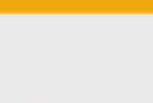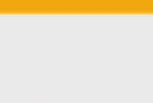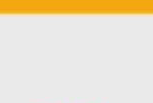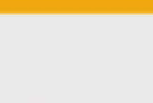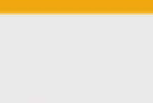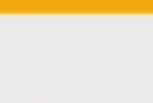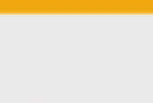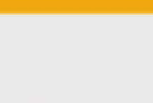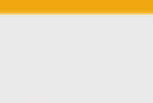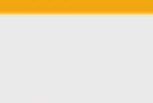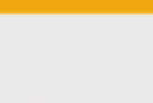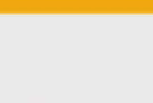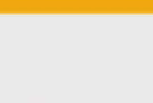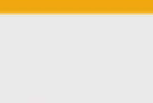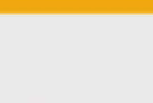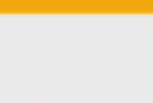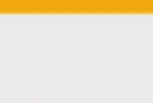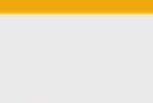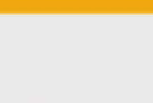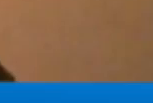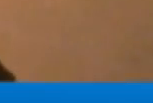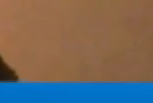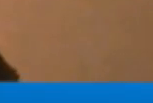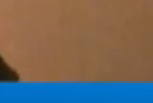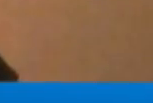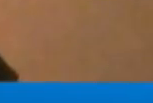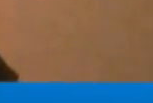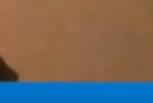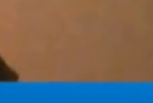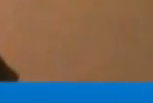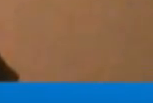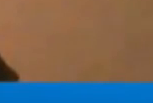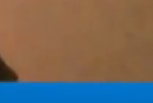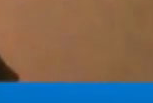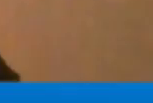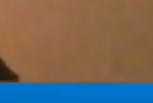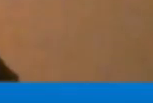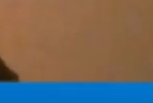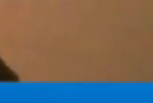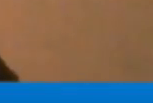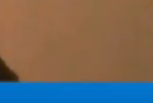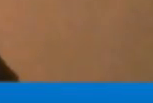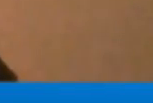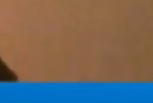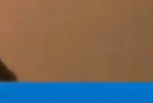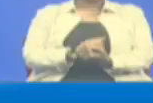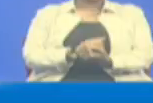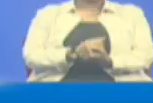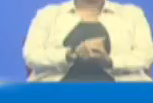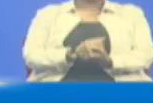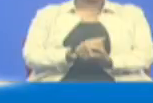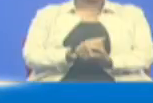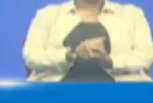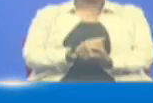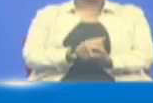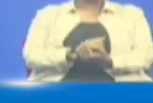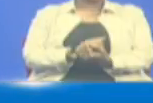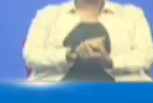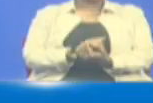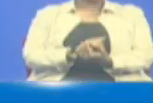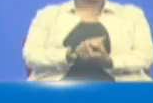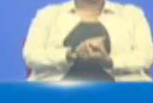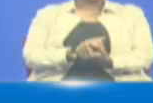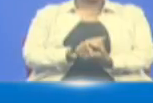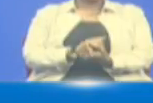busier than ever, and I think they're doing a fantastic job. And for us in the child protection sector, we also know that the